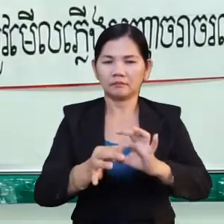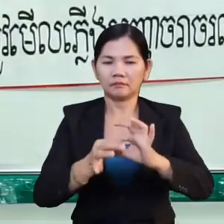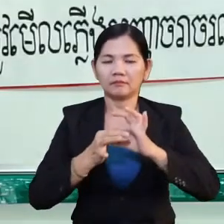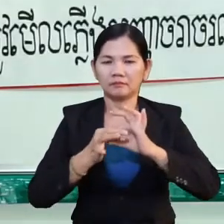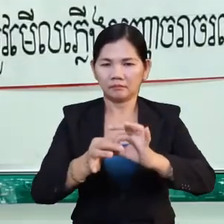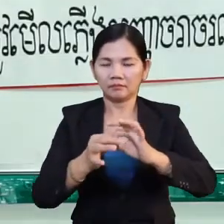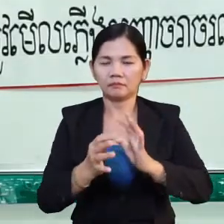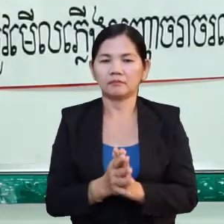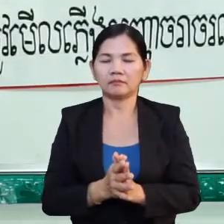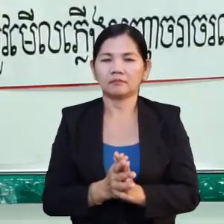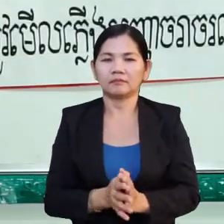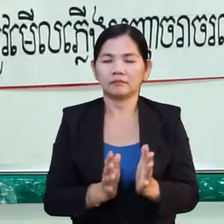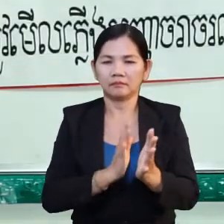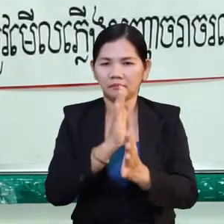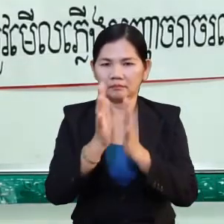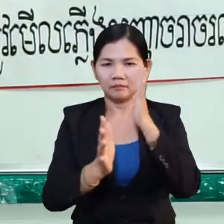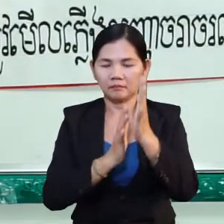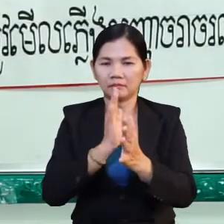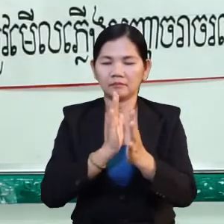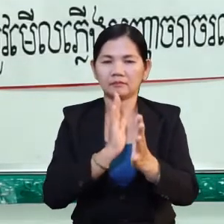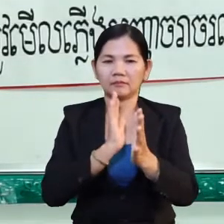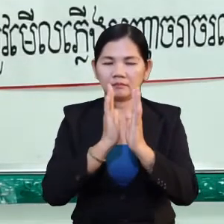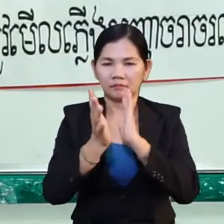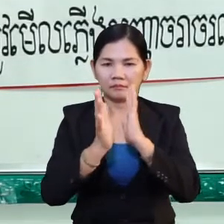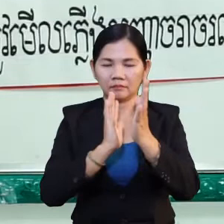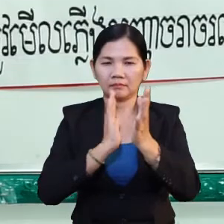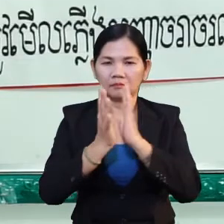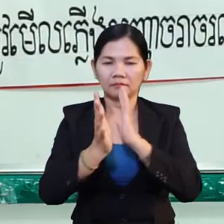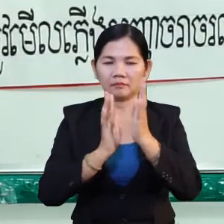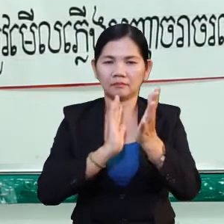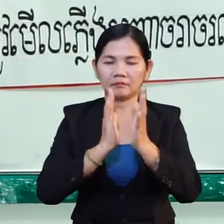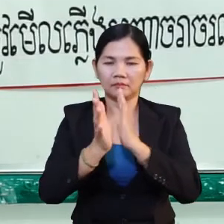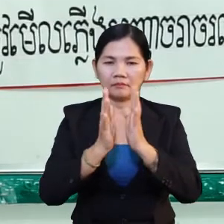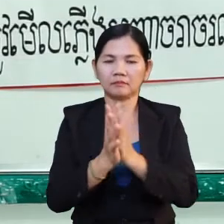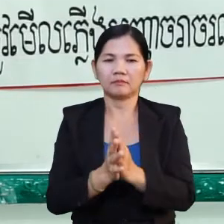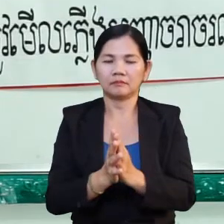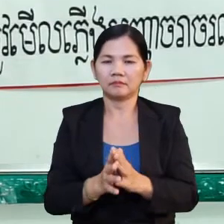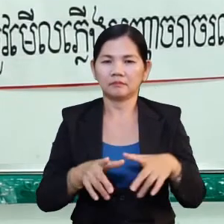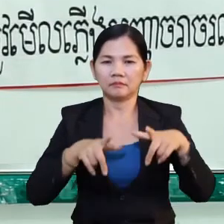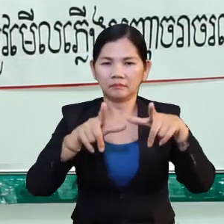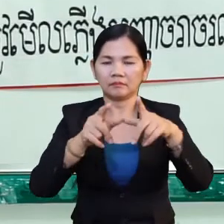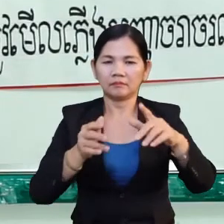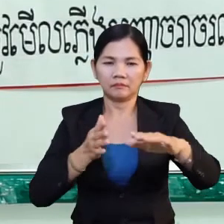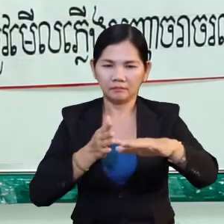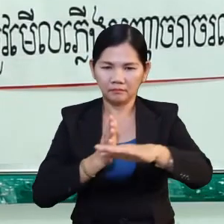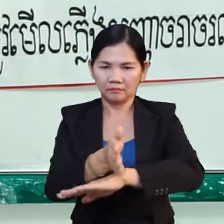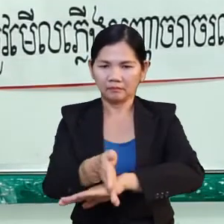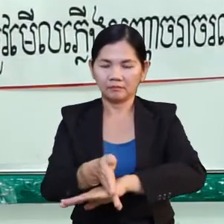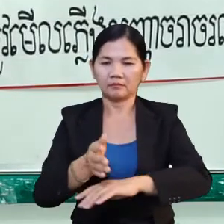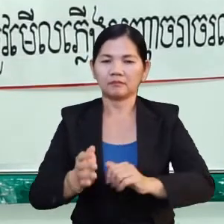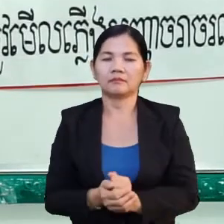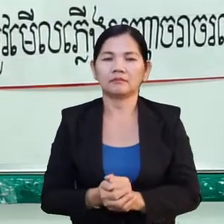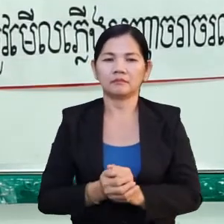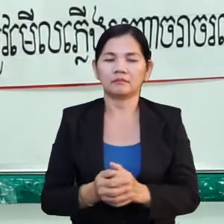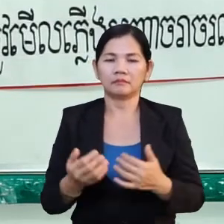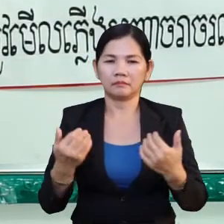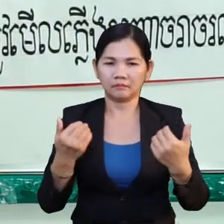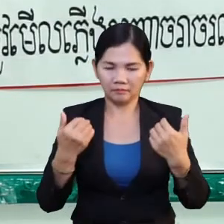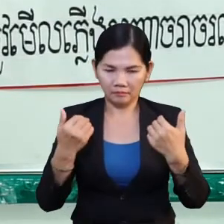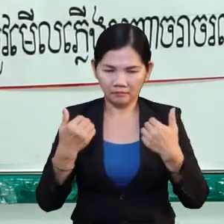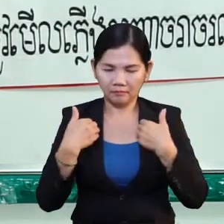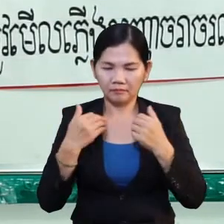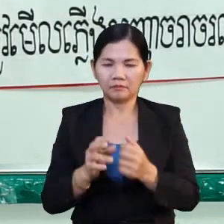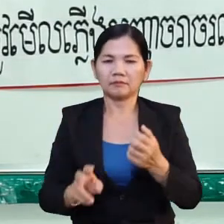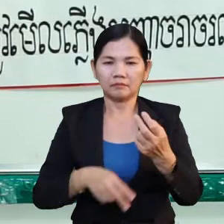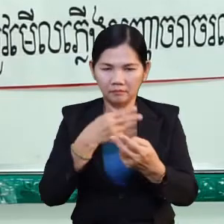chimuin, chan chara, chaw cat food, chan cat food, um, naru cock at long plow. Chan young young, my mock merch,